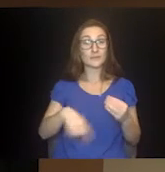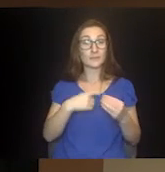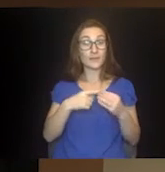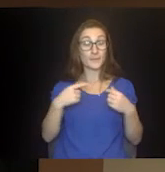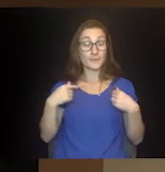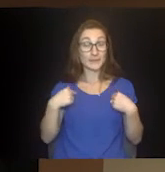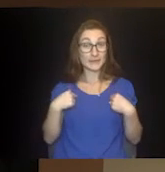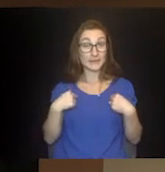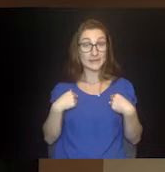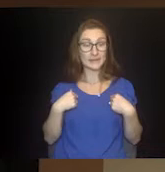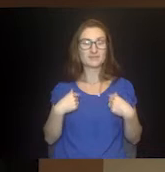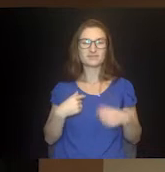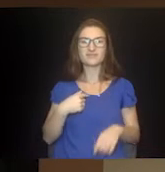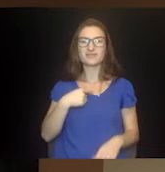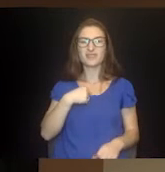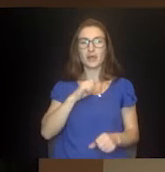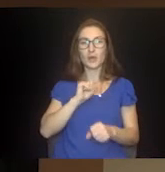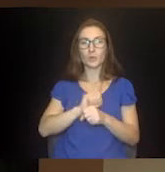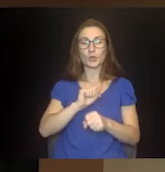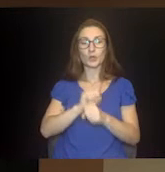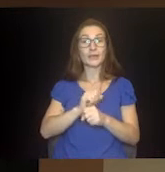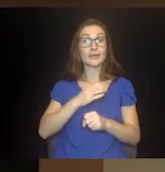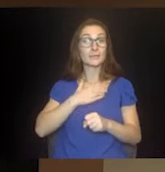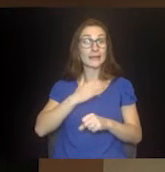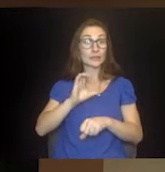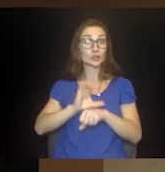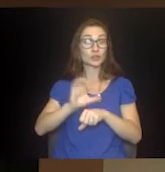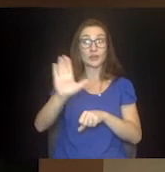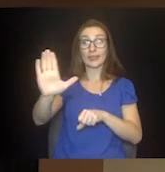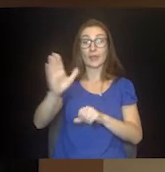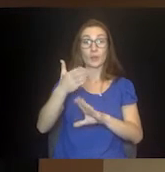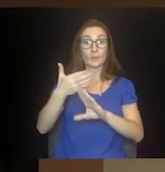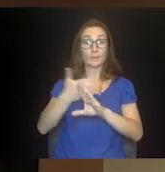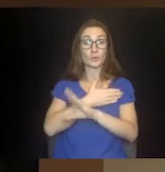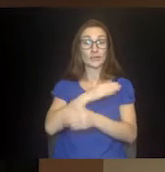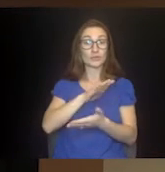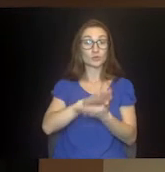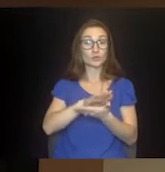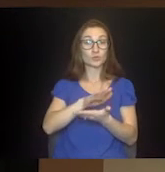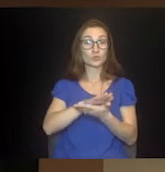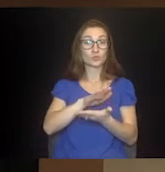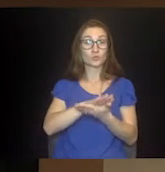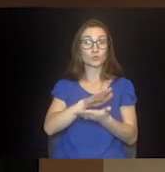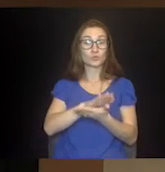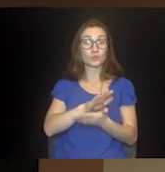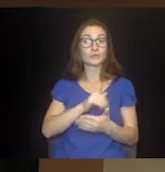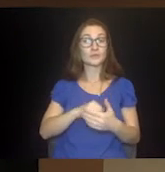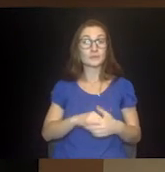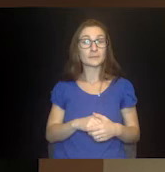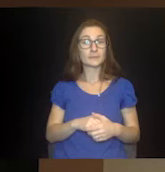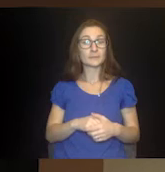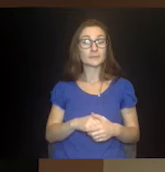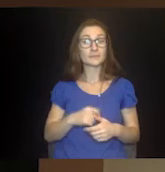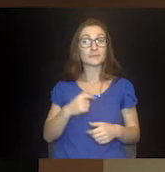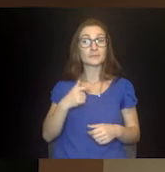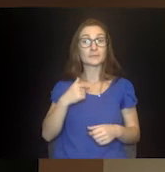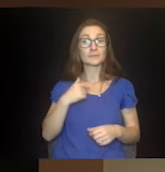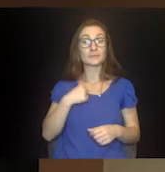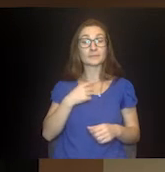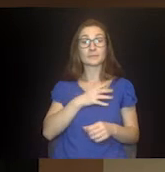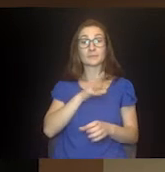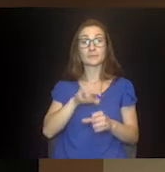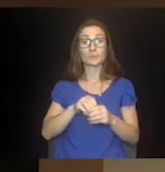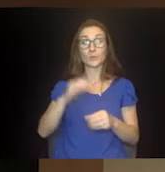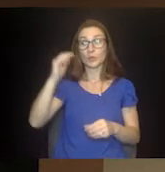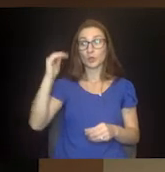Something interesting about me, I work at my church preschool to include